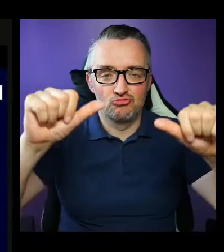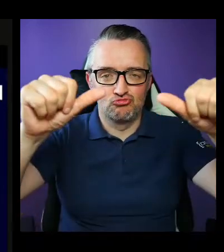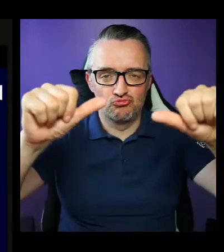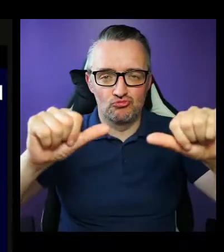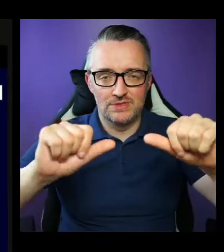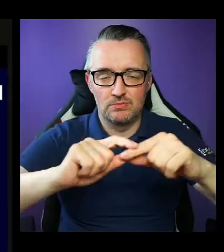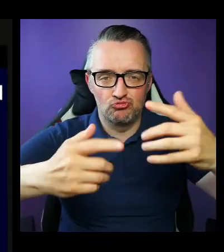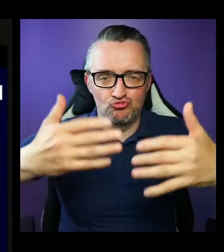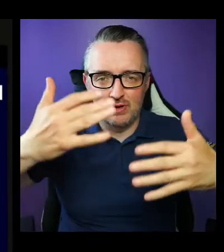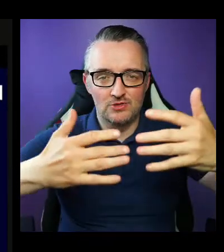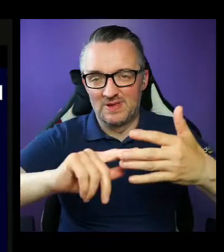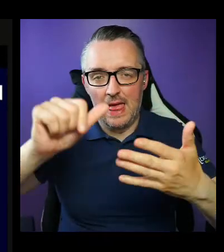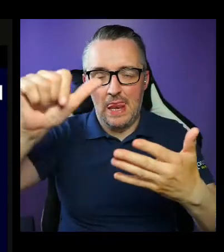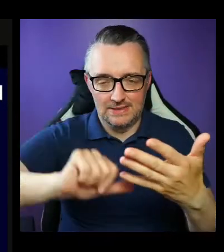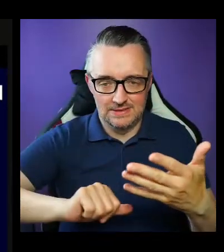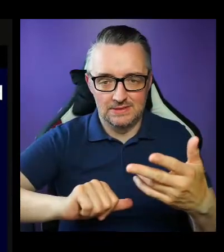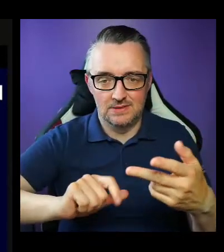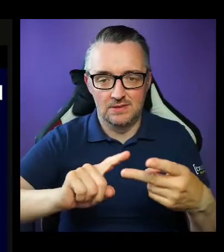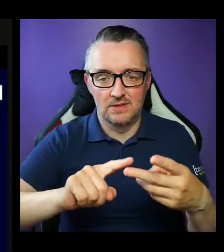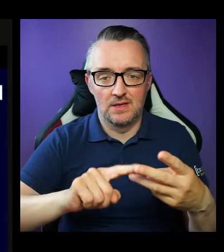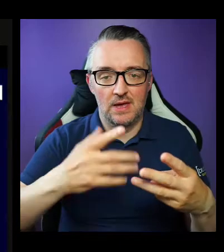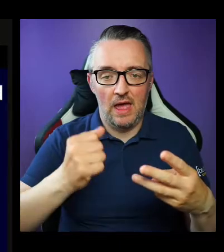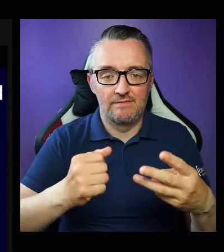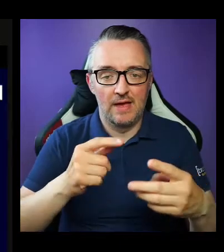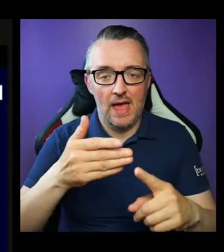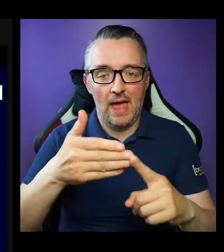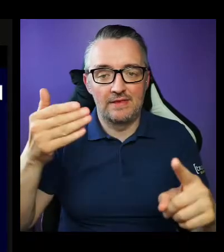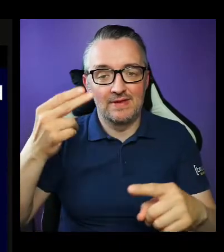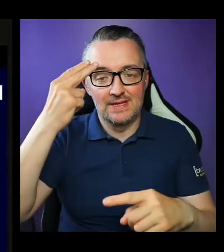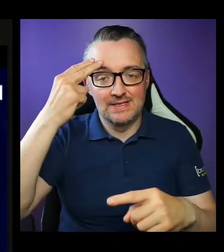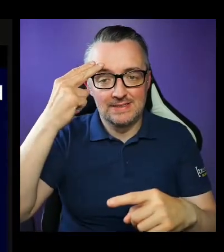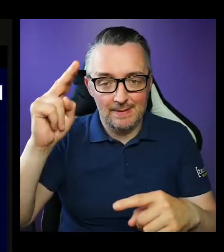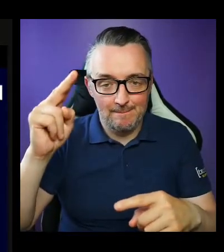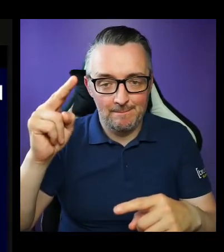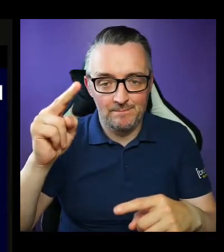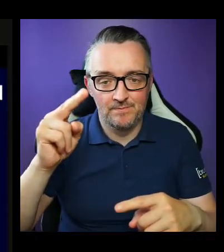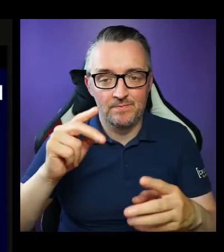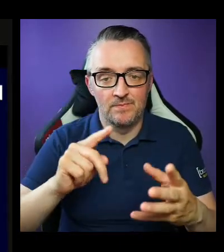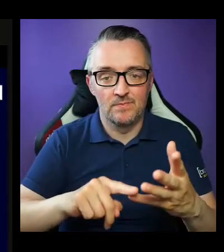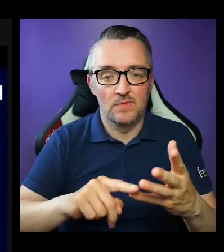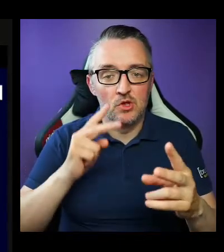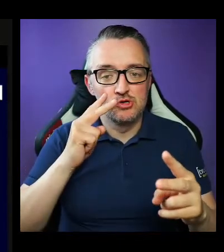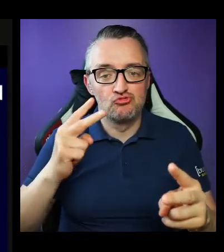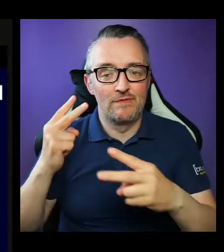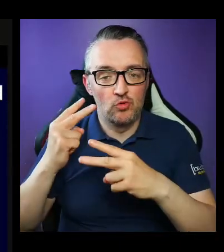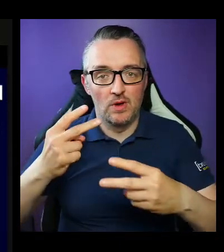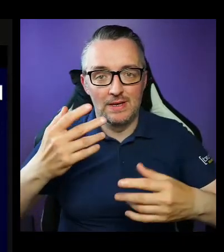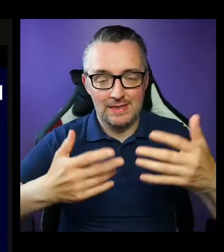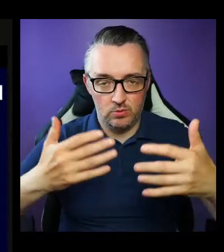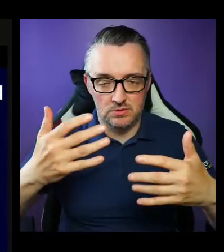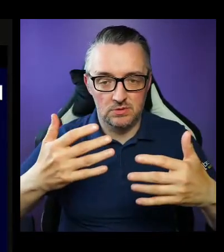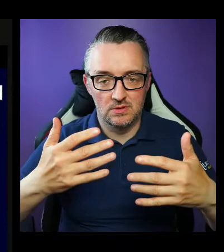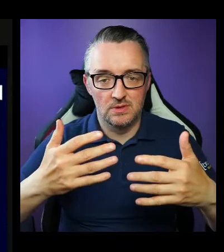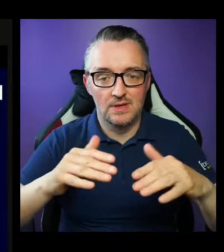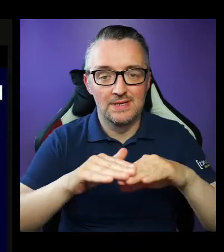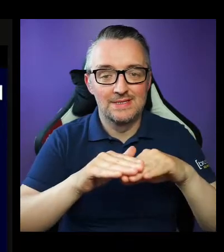IDs, which it's a list. We have the identifying name, which is the name of the company, the review count, the